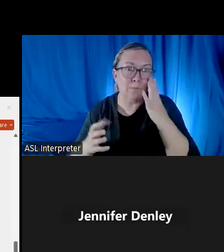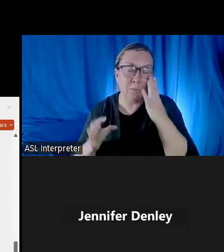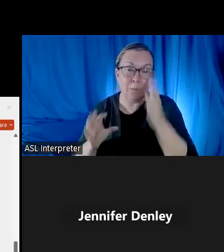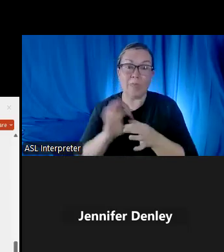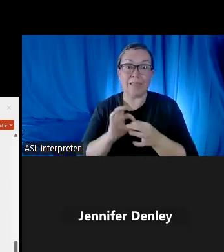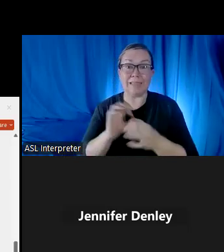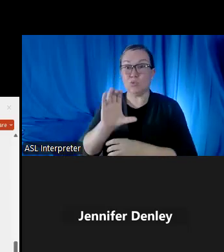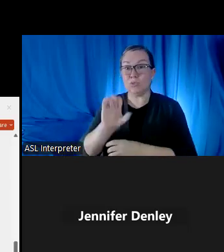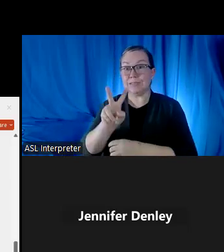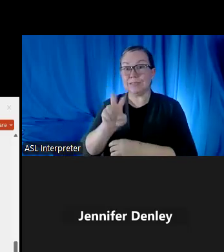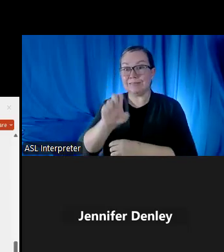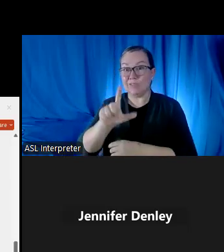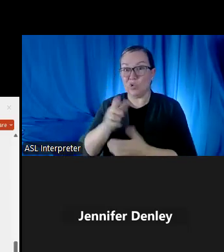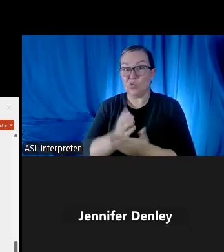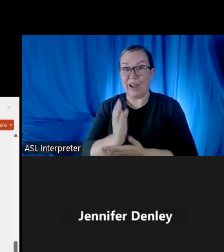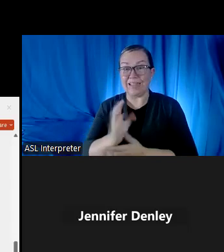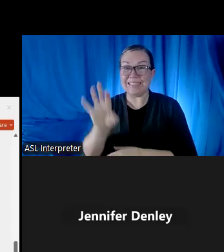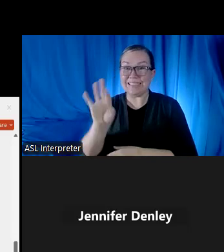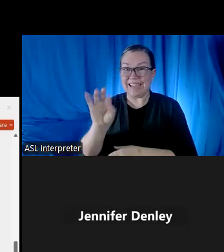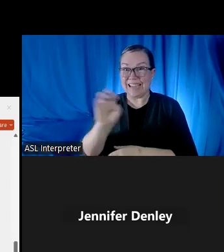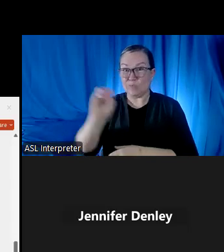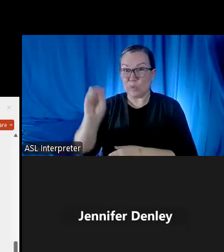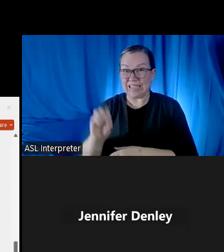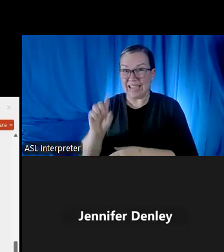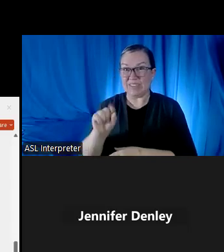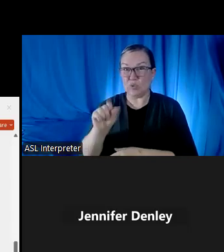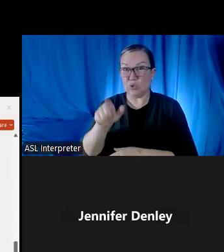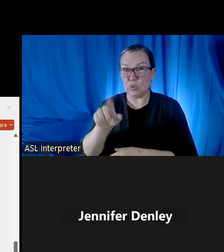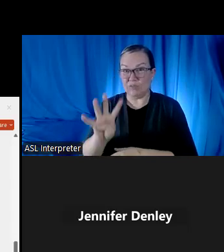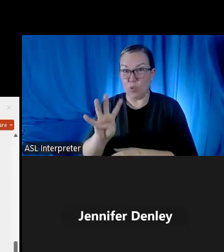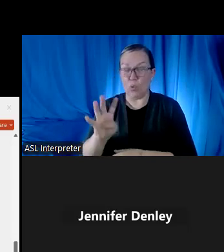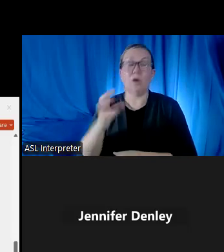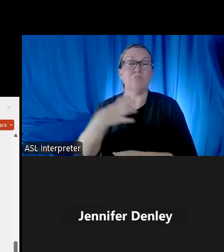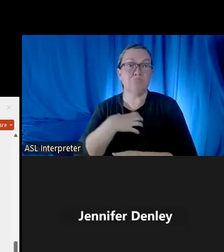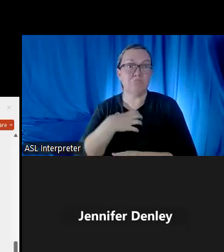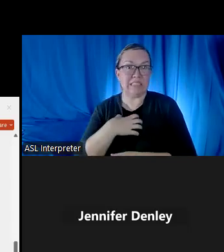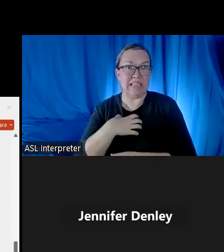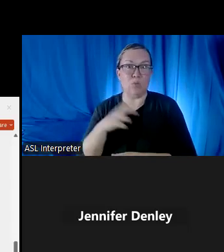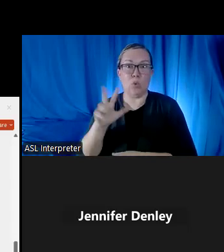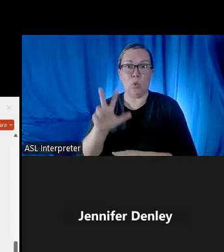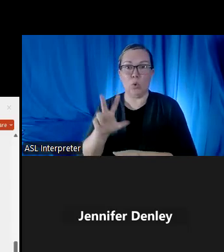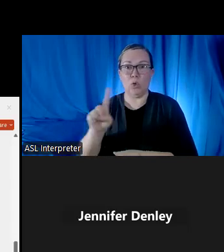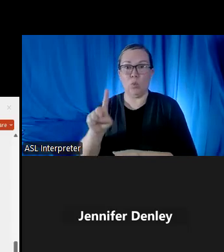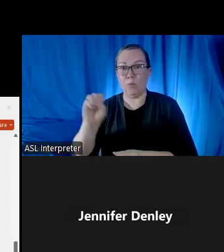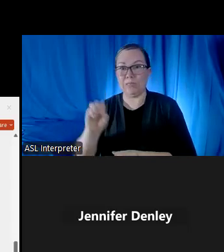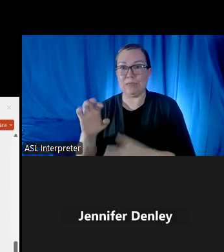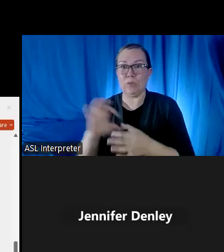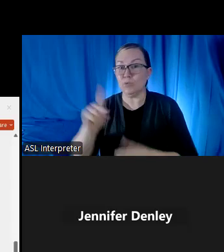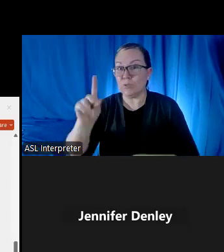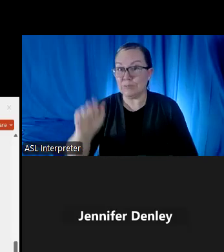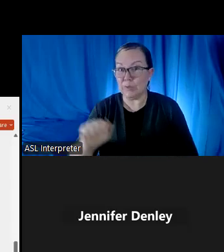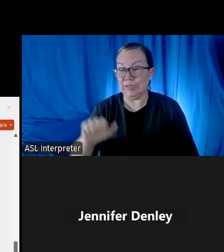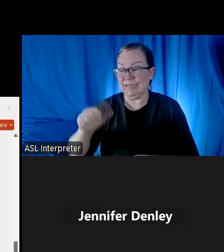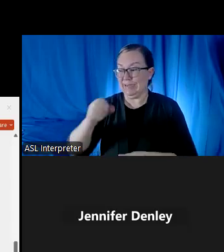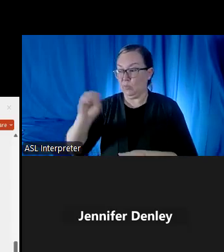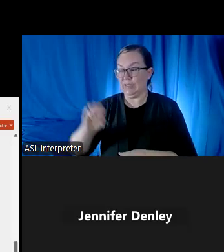in 2024, 9% of our complaints involve age, 31% involve disability, 10% family